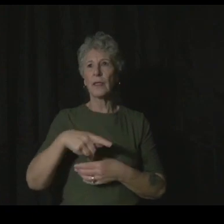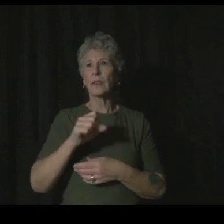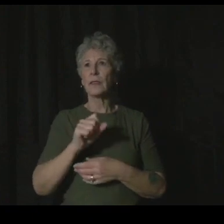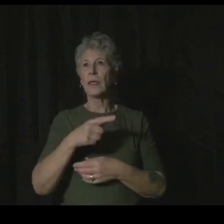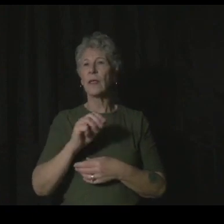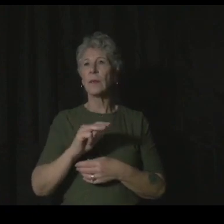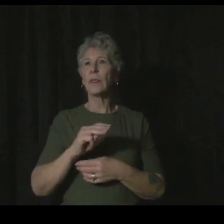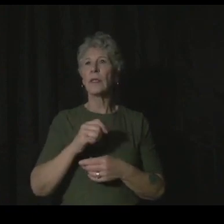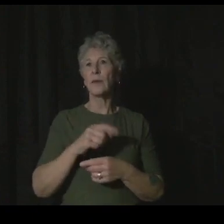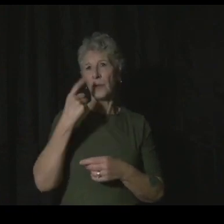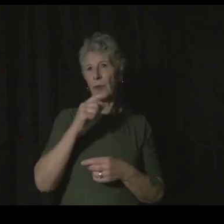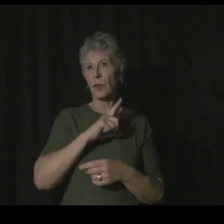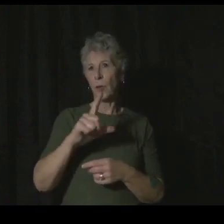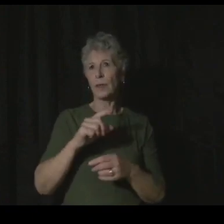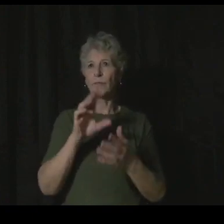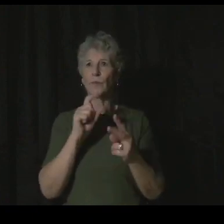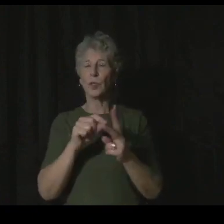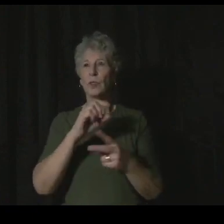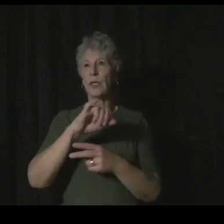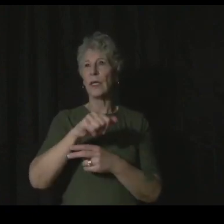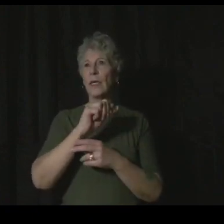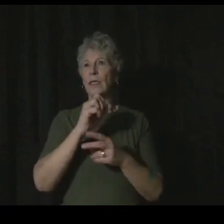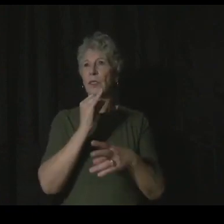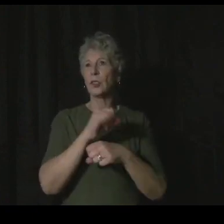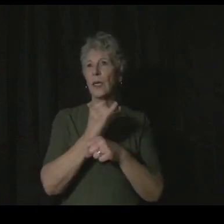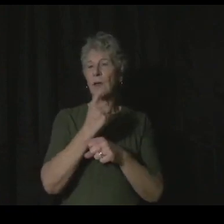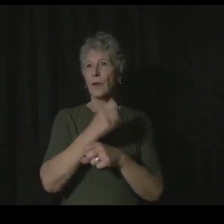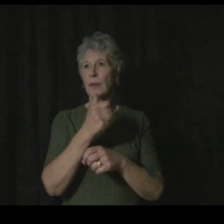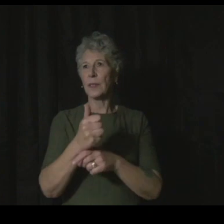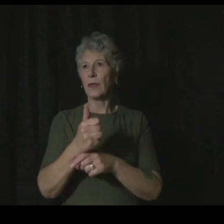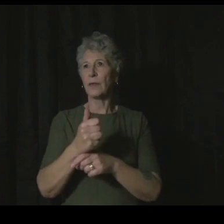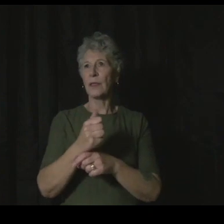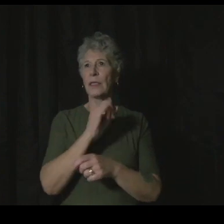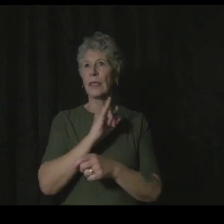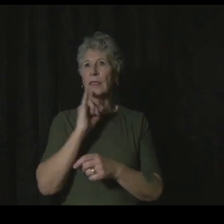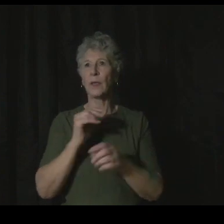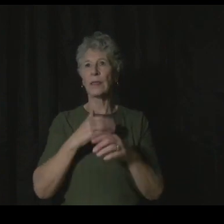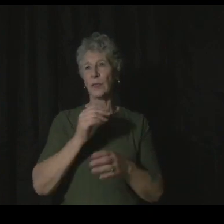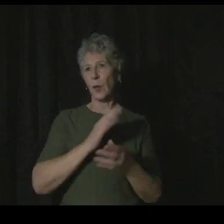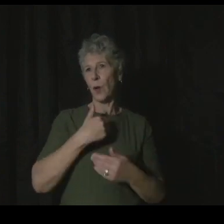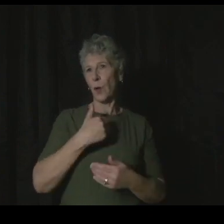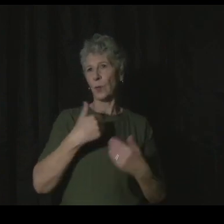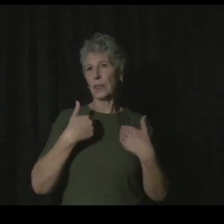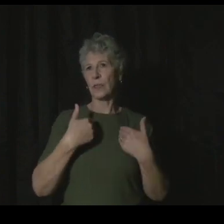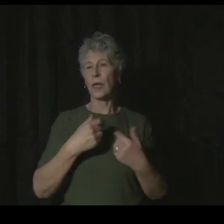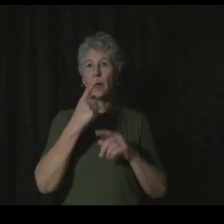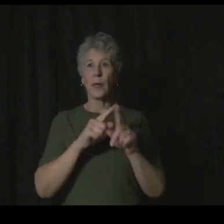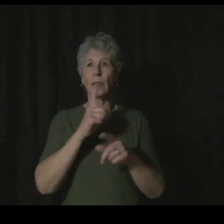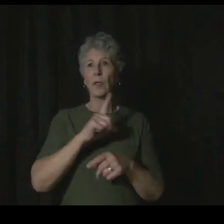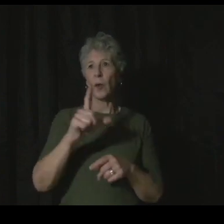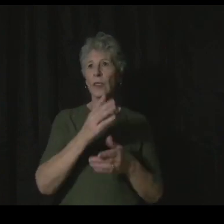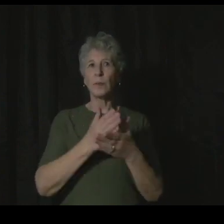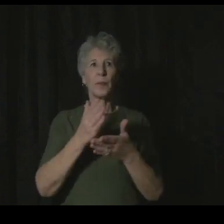135:4 says, "For the Lord has chosen Jacob for himself, Israel as his own possession. But the Lord's